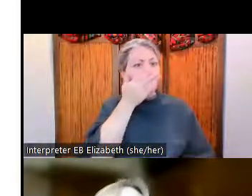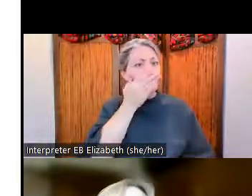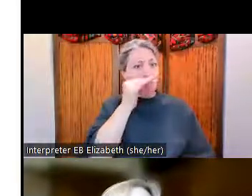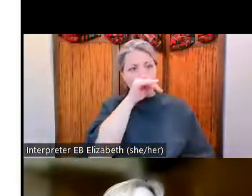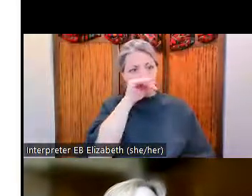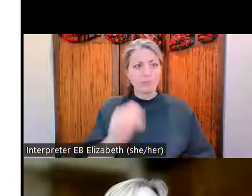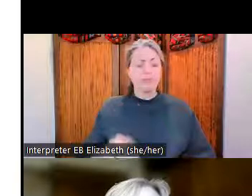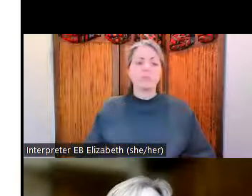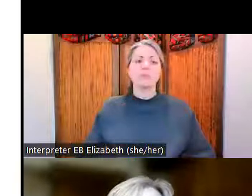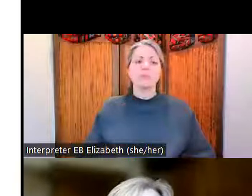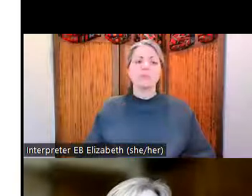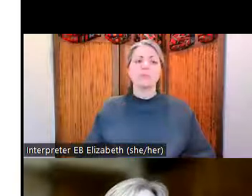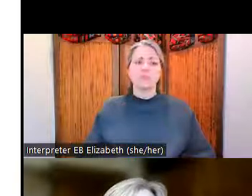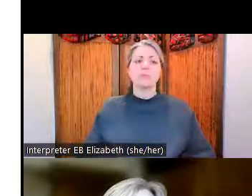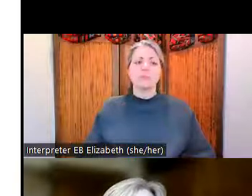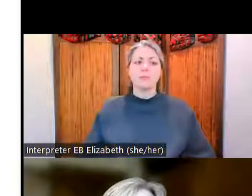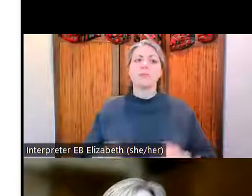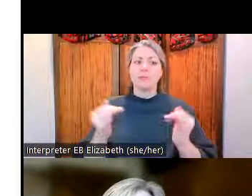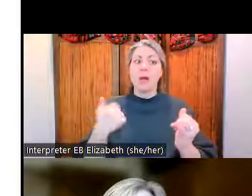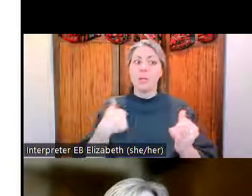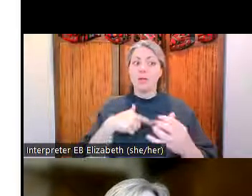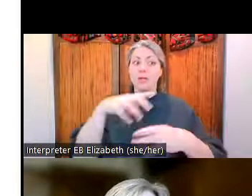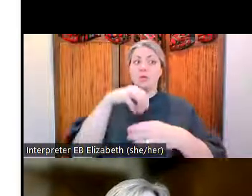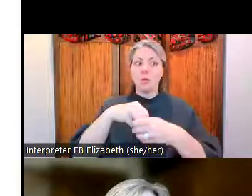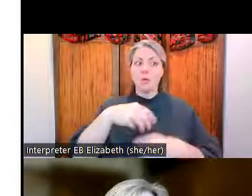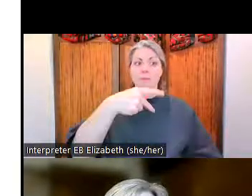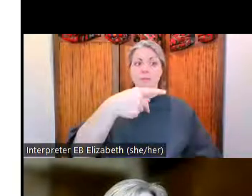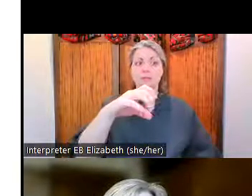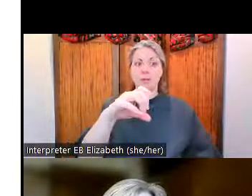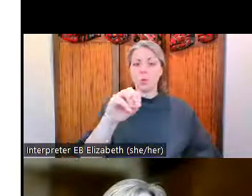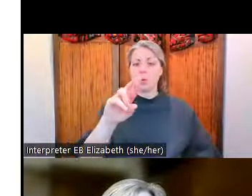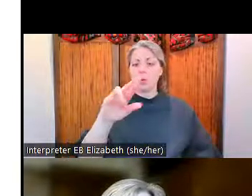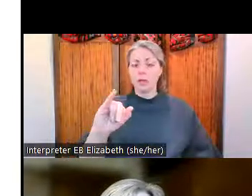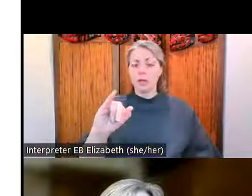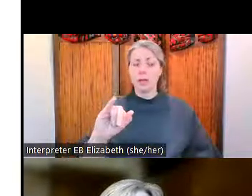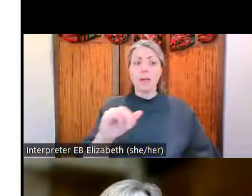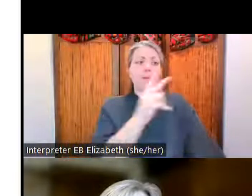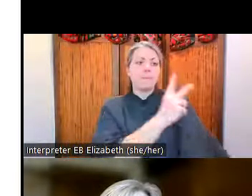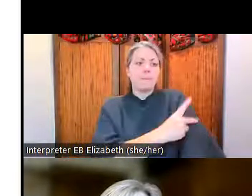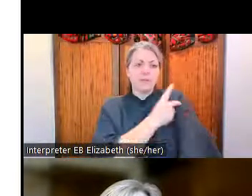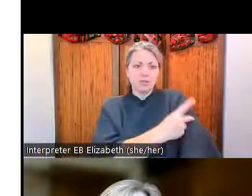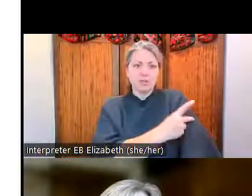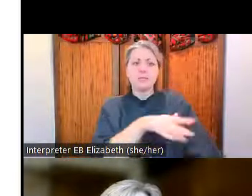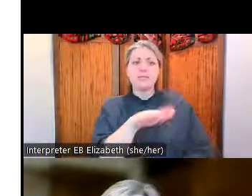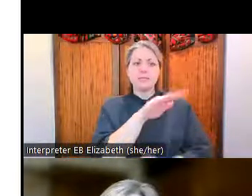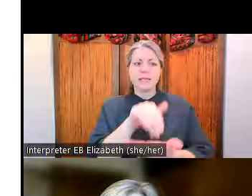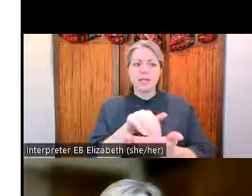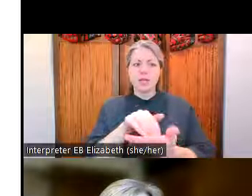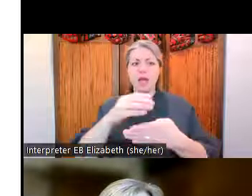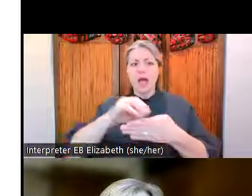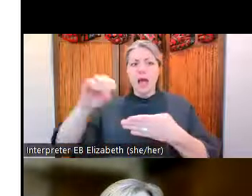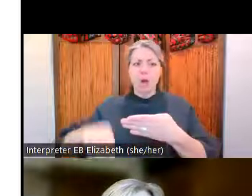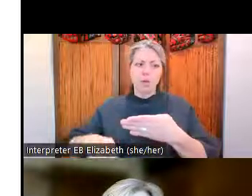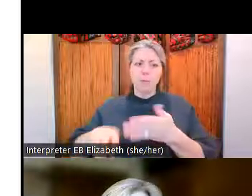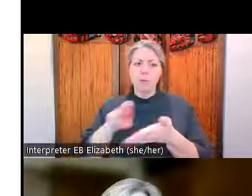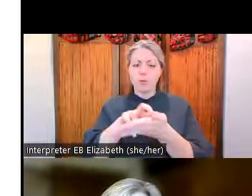PCORI. So PCORI stands for the Patient-Centered Outcomes Research Institute. So this is an